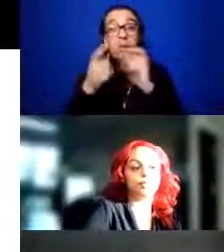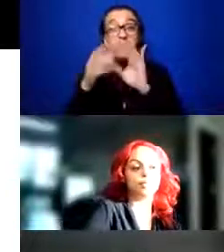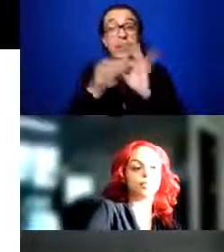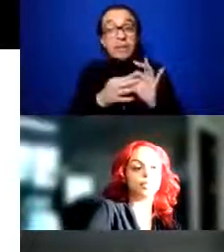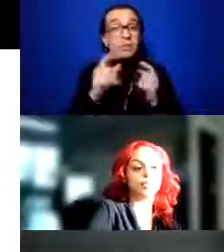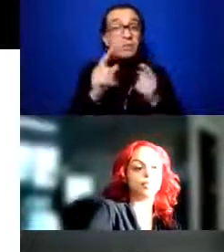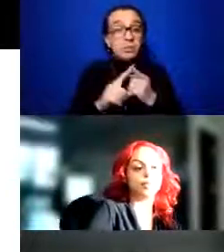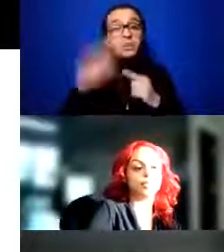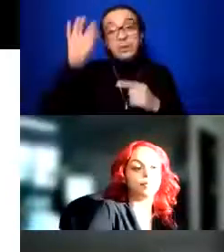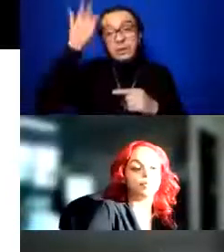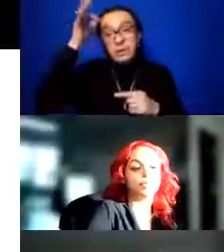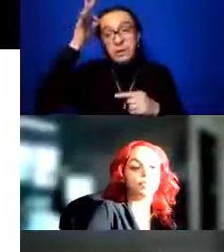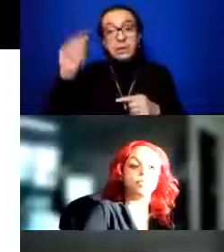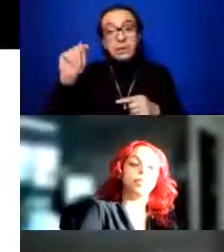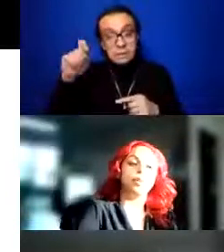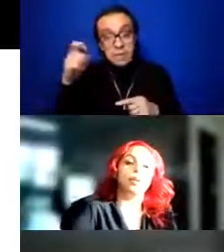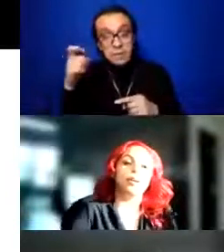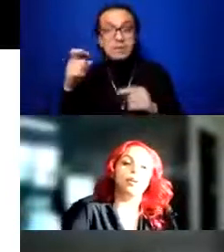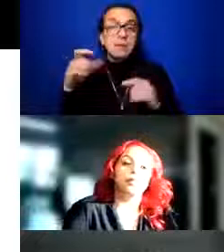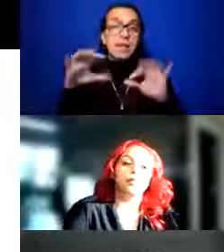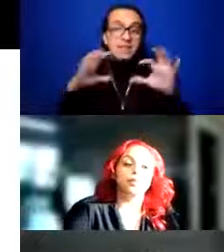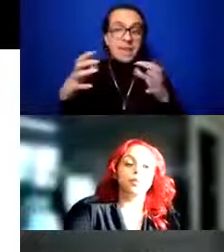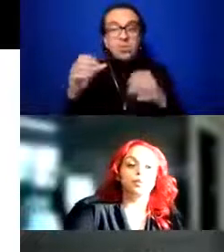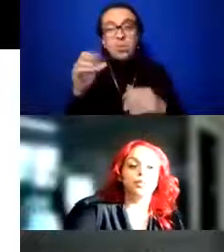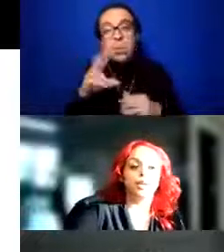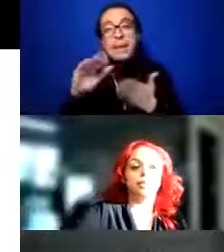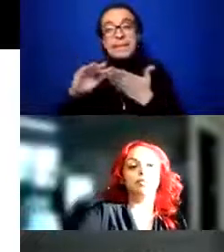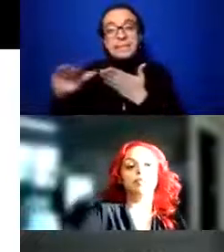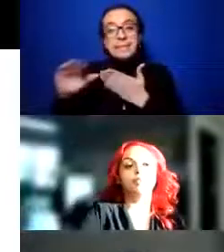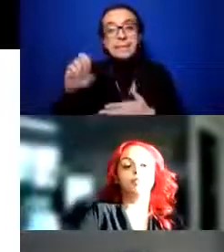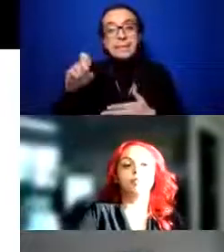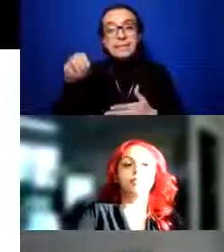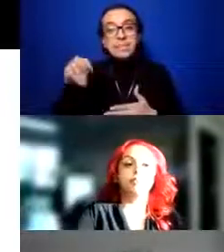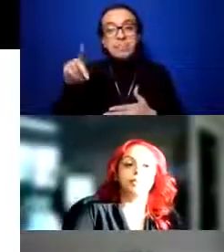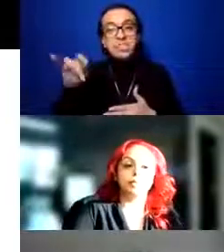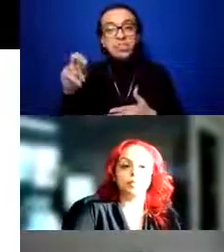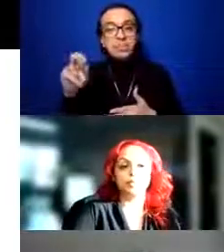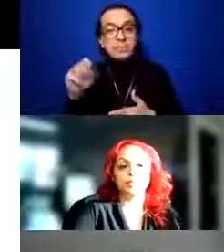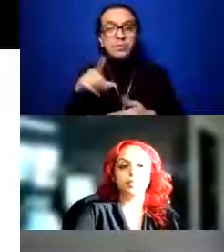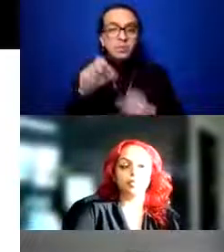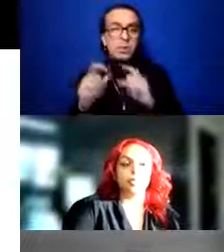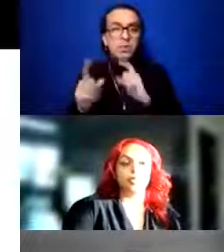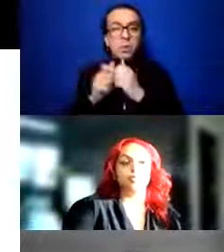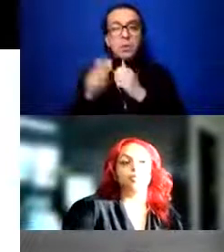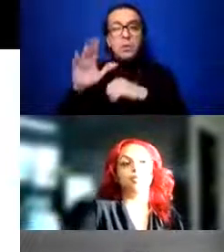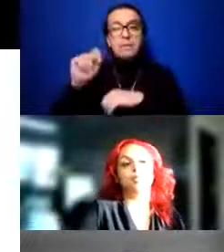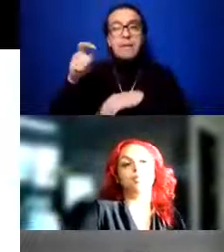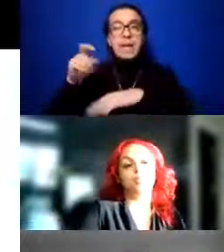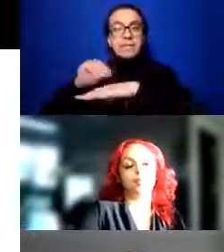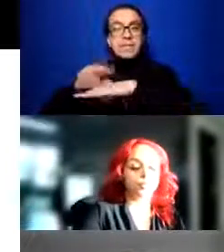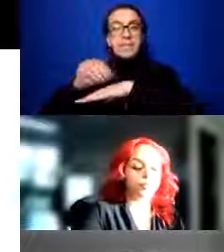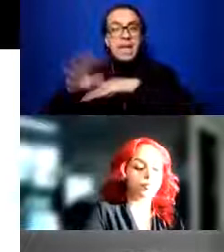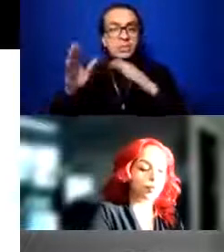tax classification or exemptions, consult with your tax advisor. They would be the best person to get